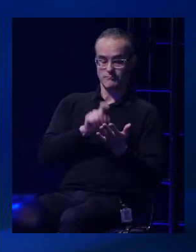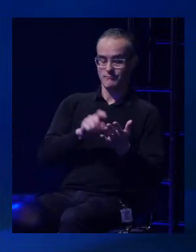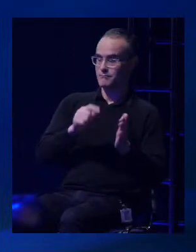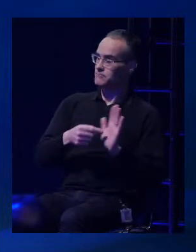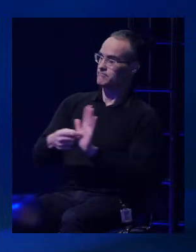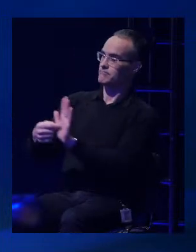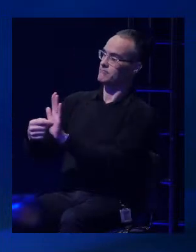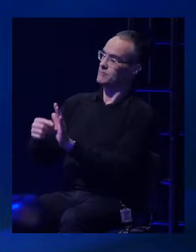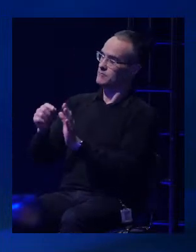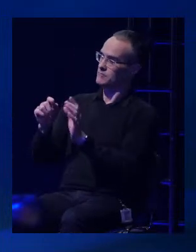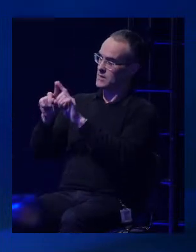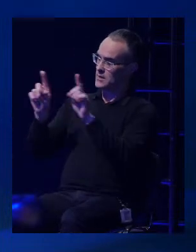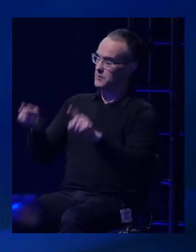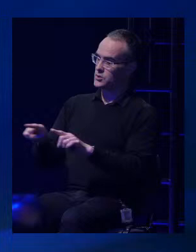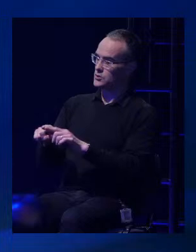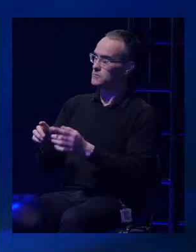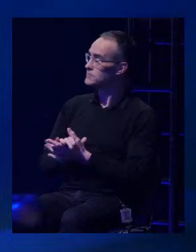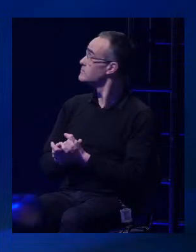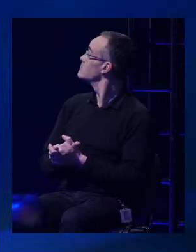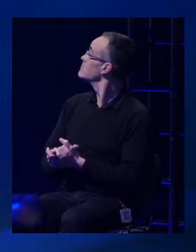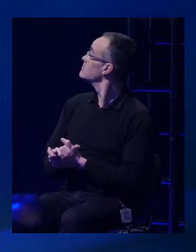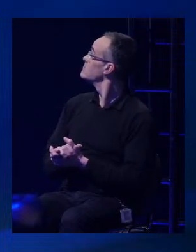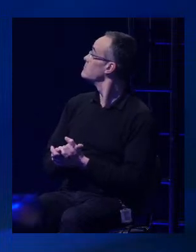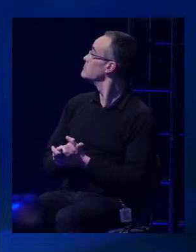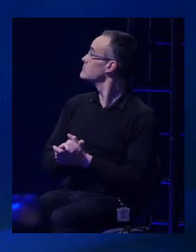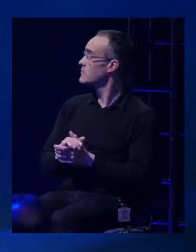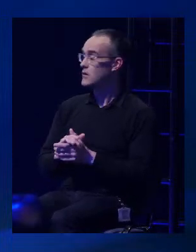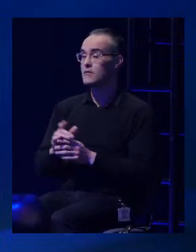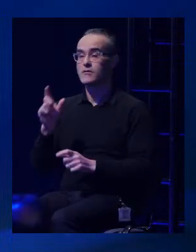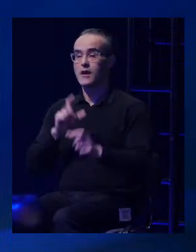be. ColorFront. ColorFront is an option for